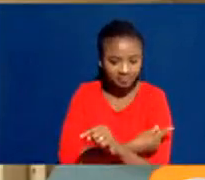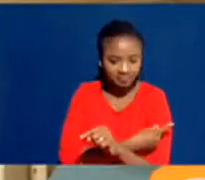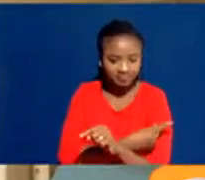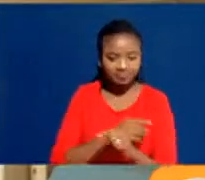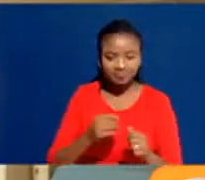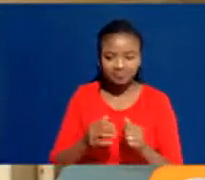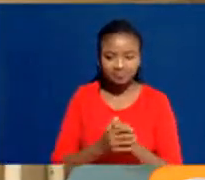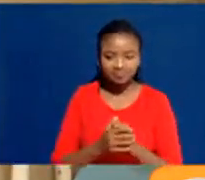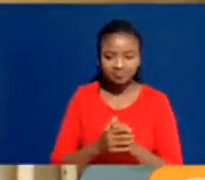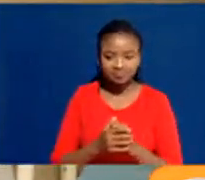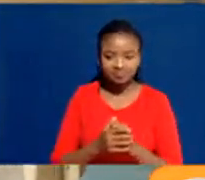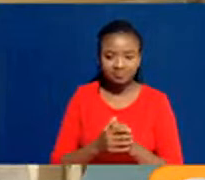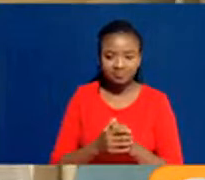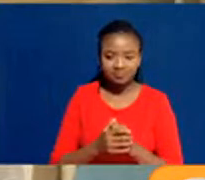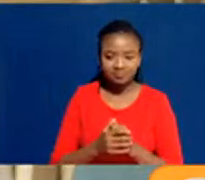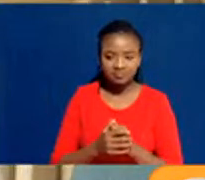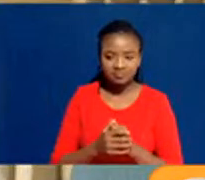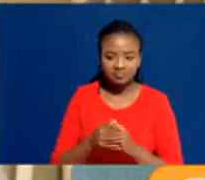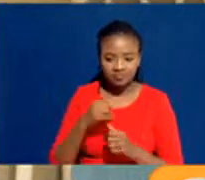recovery.